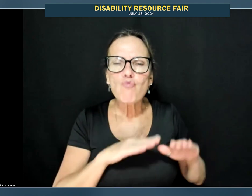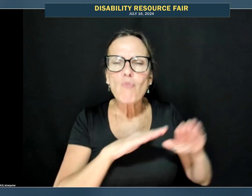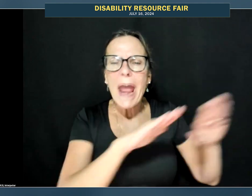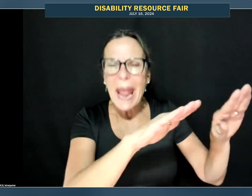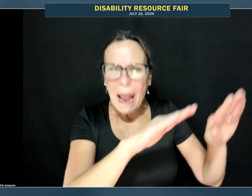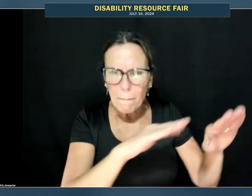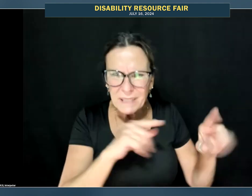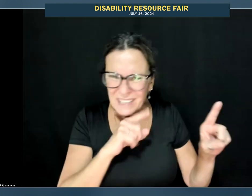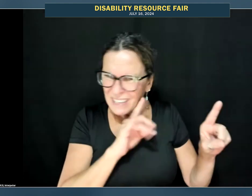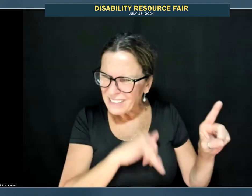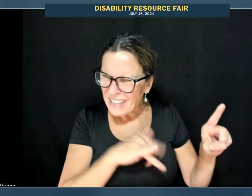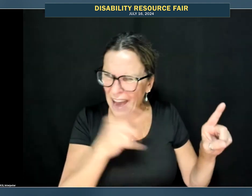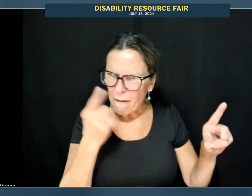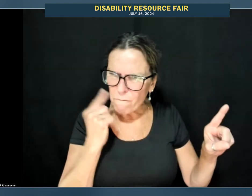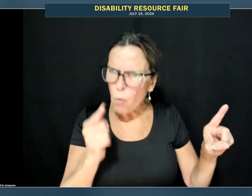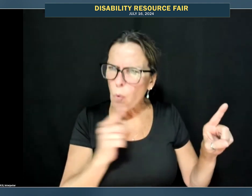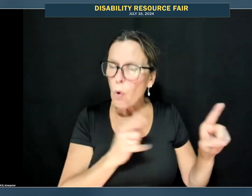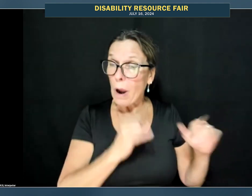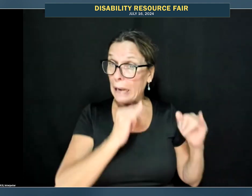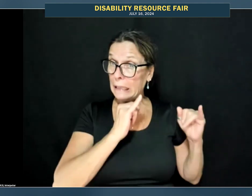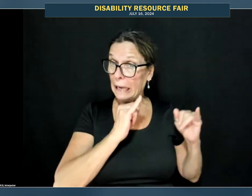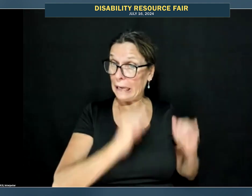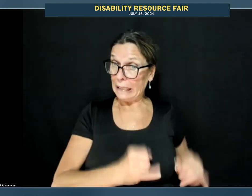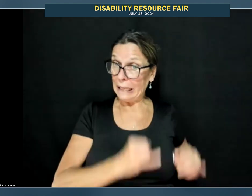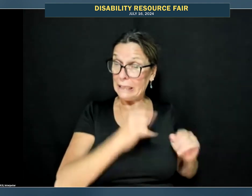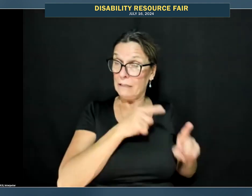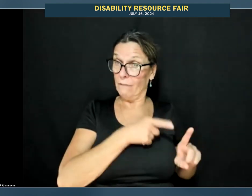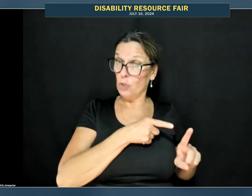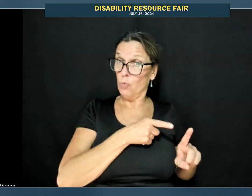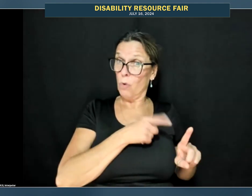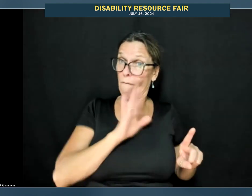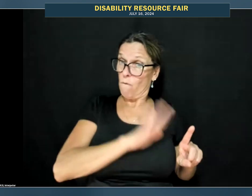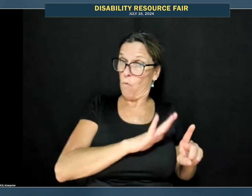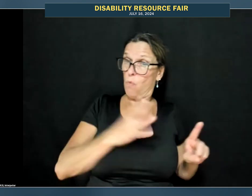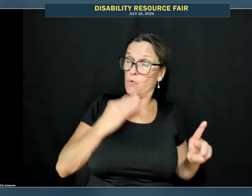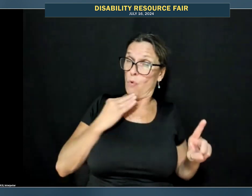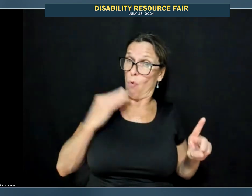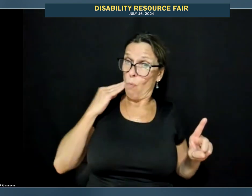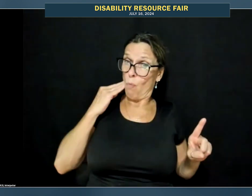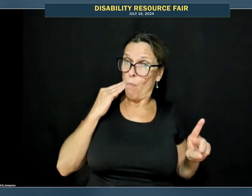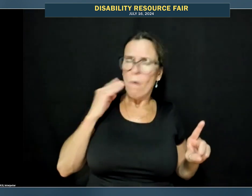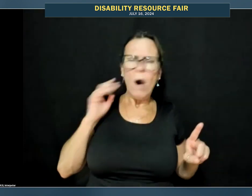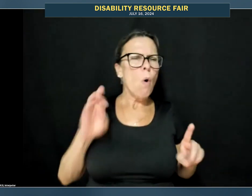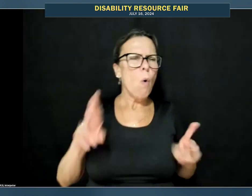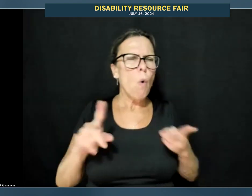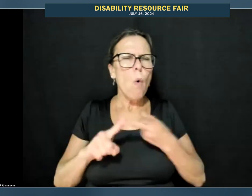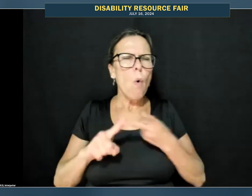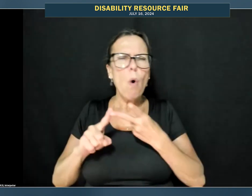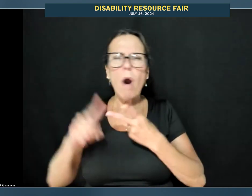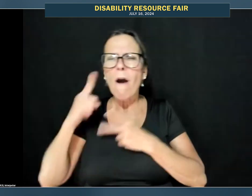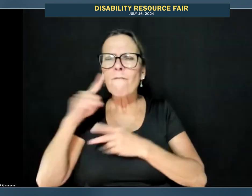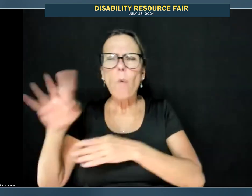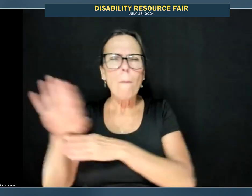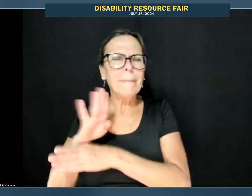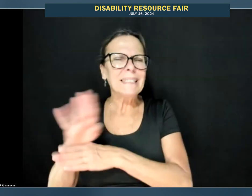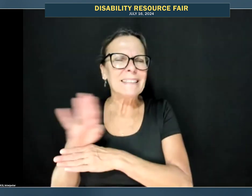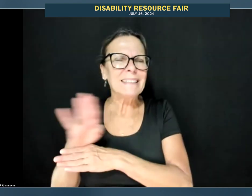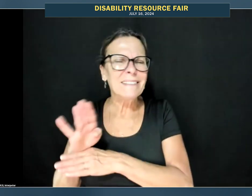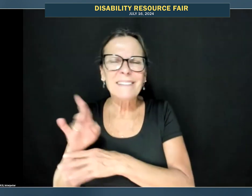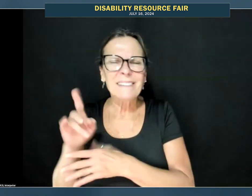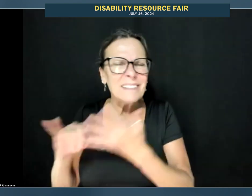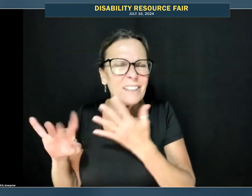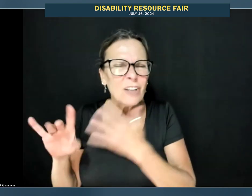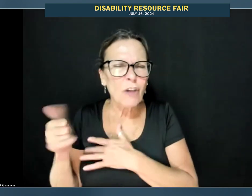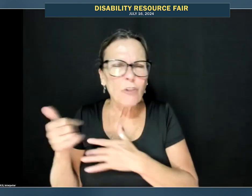like individual, like for like finding a ramp for someone for your housing, for your house, or is it also for like businesses and things like